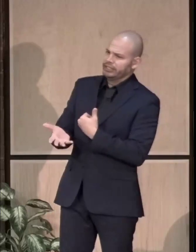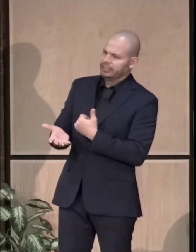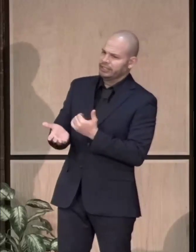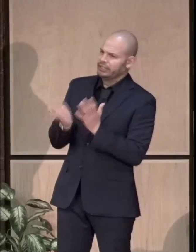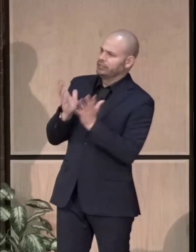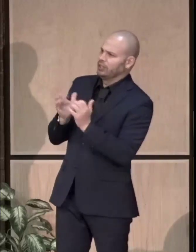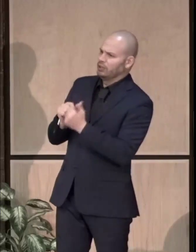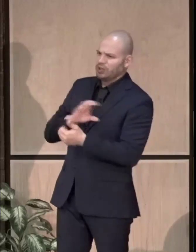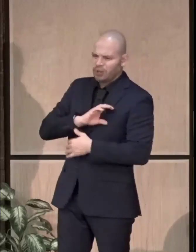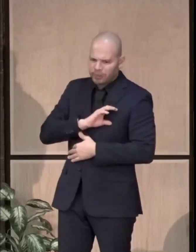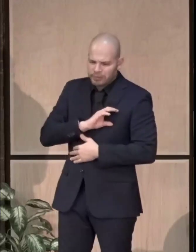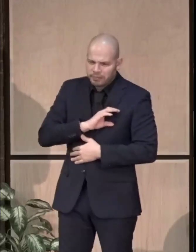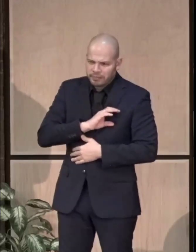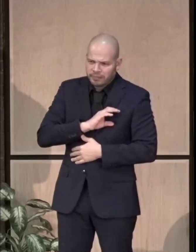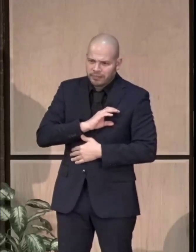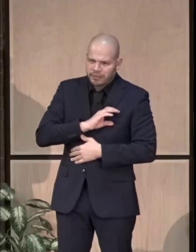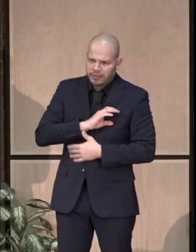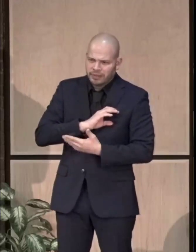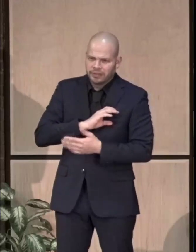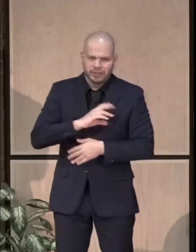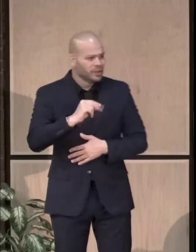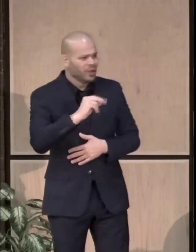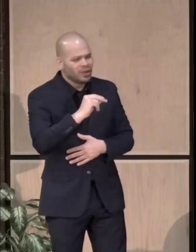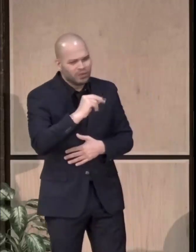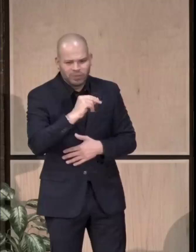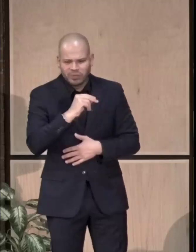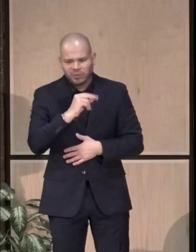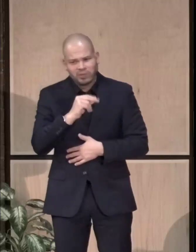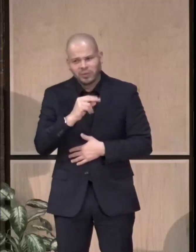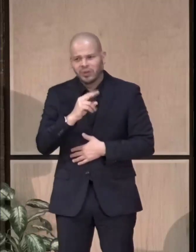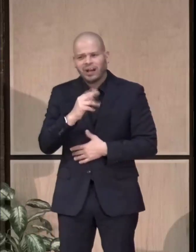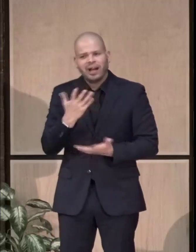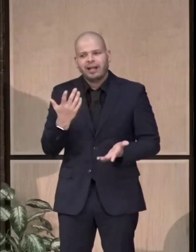No, I don't think I was minimizing. I was providing them my